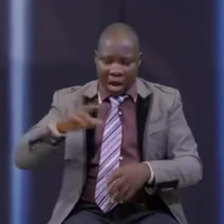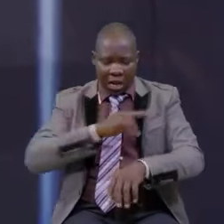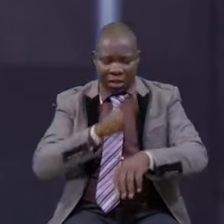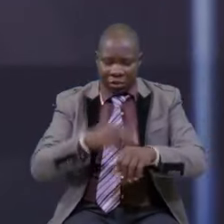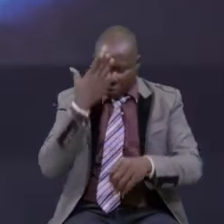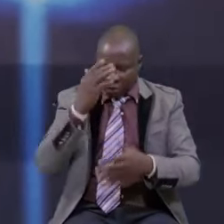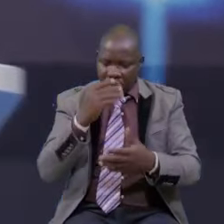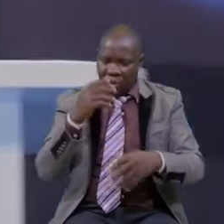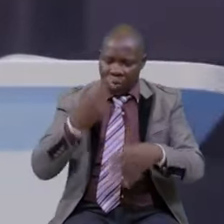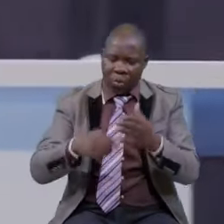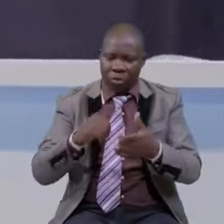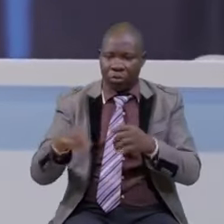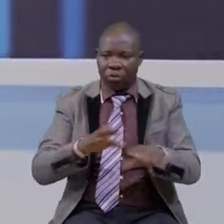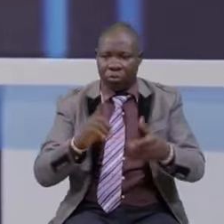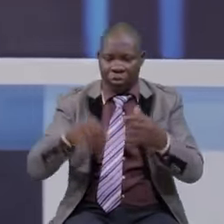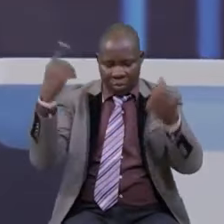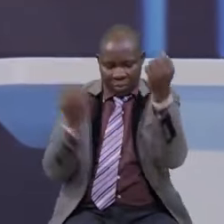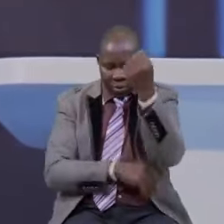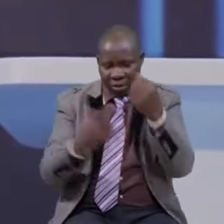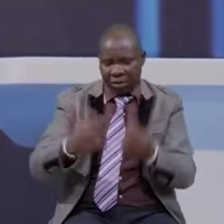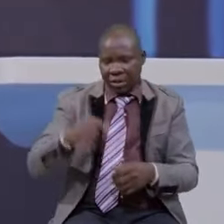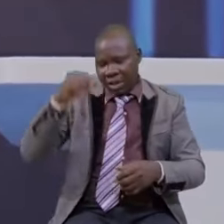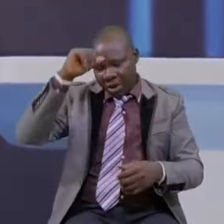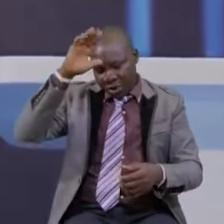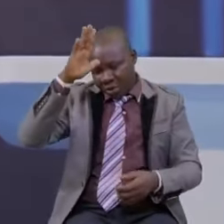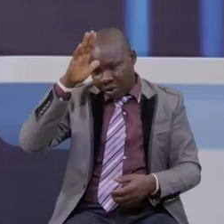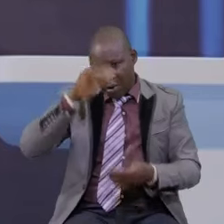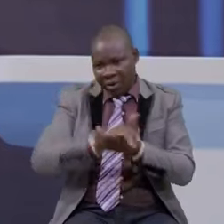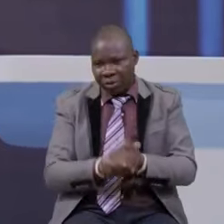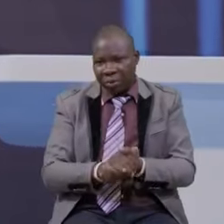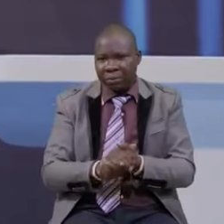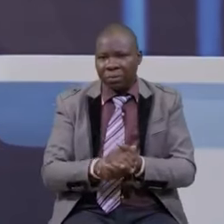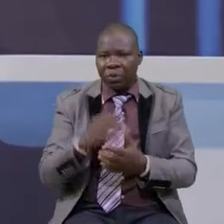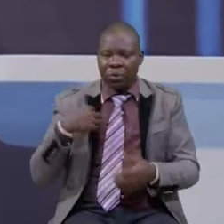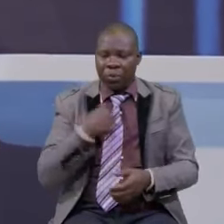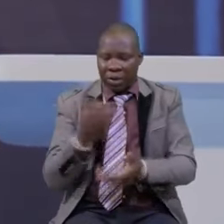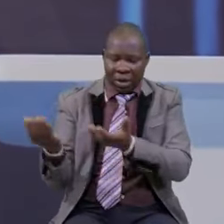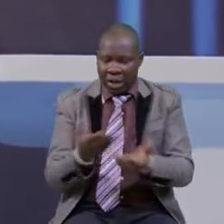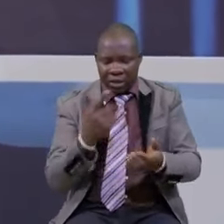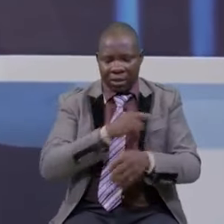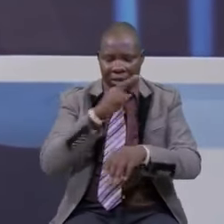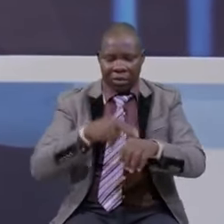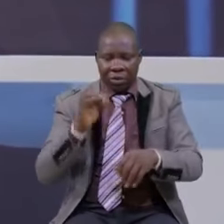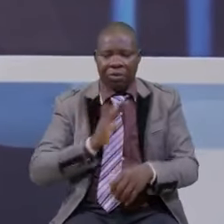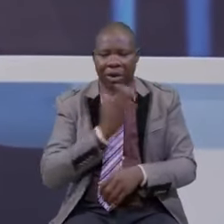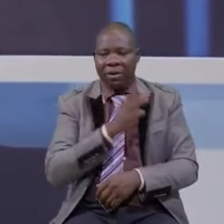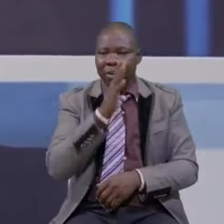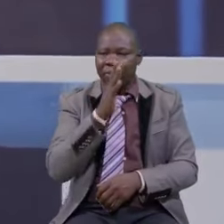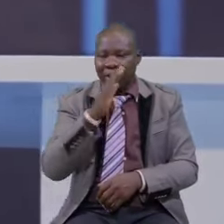about the nature of her father, the nature of her mother, the nature of the people in our tribe,